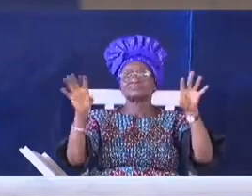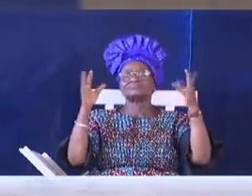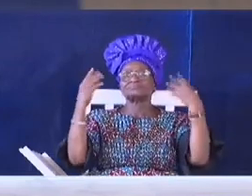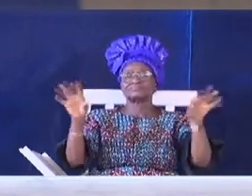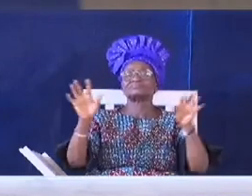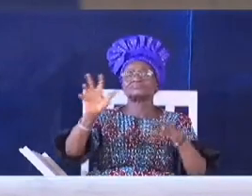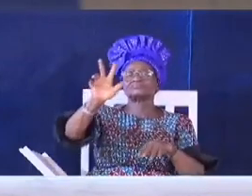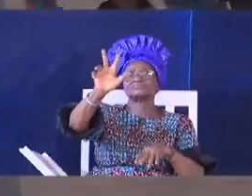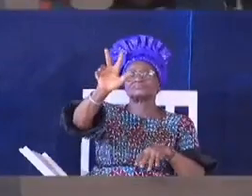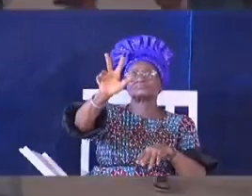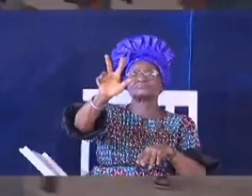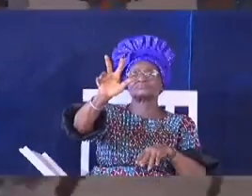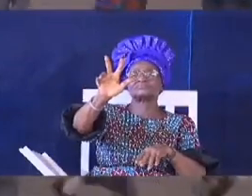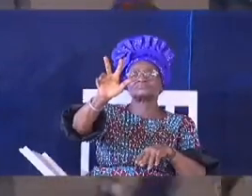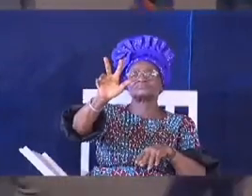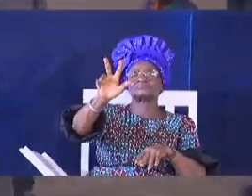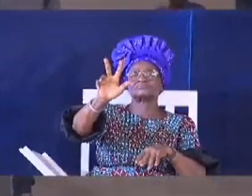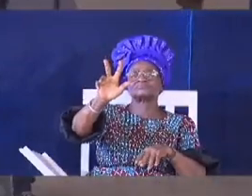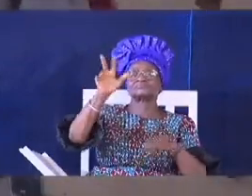1, 2, 3.